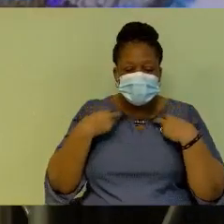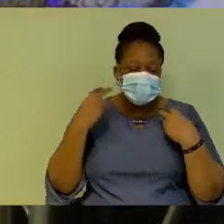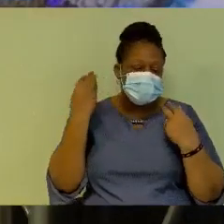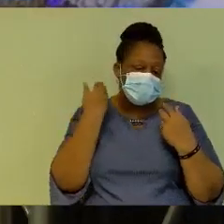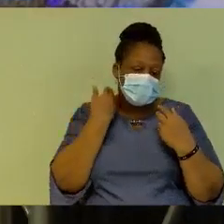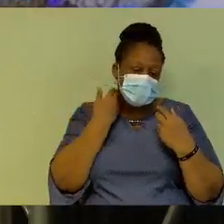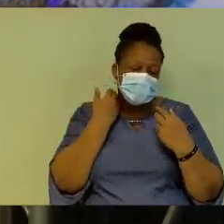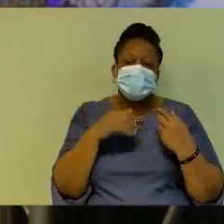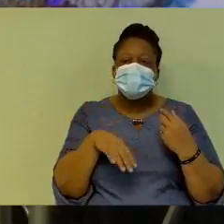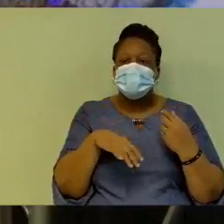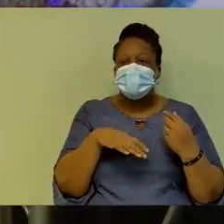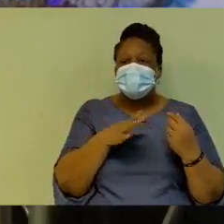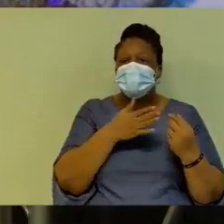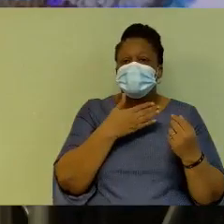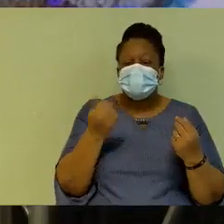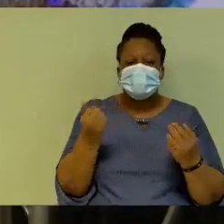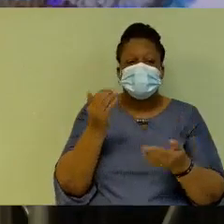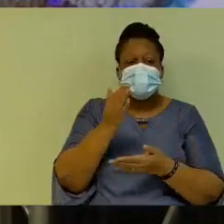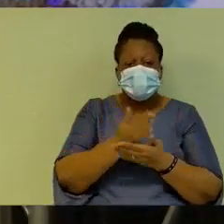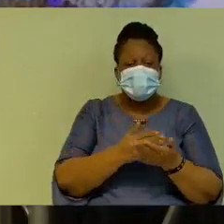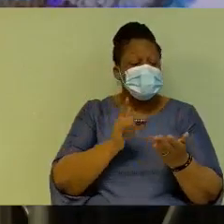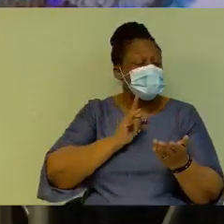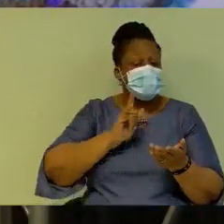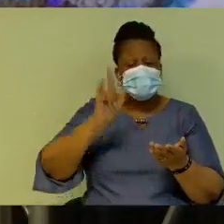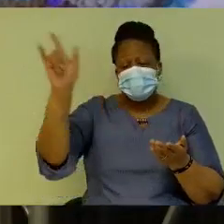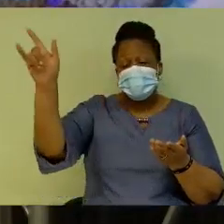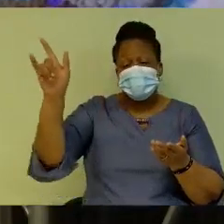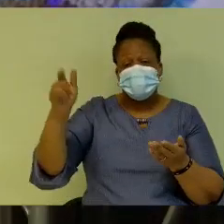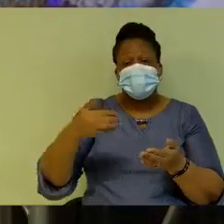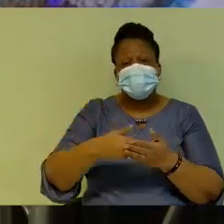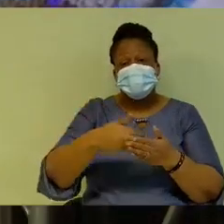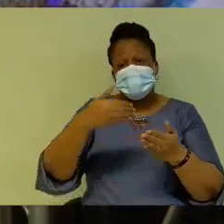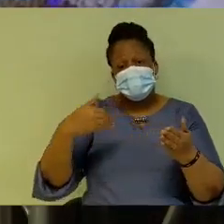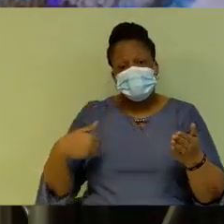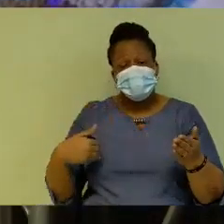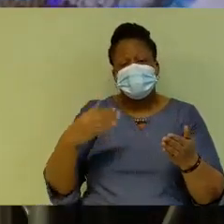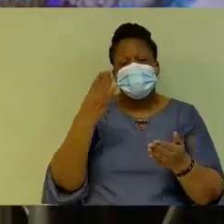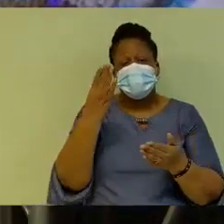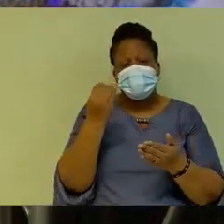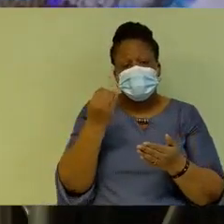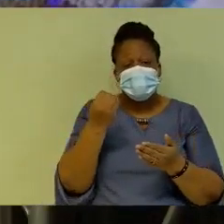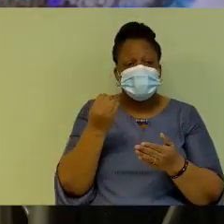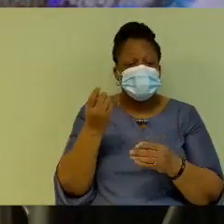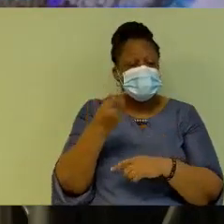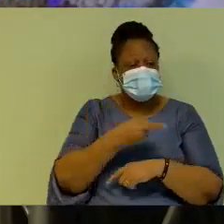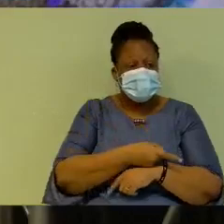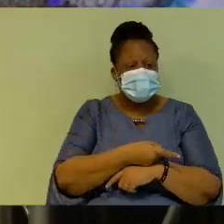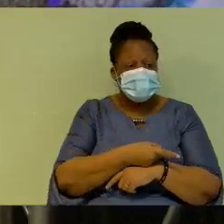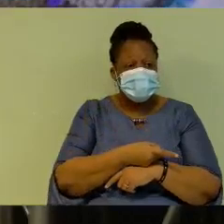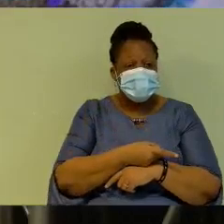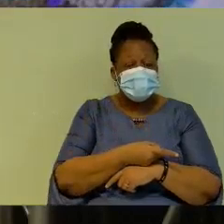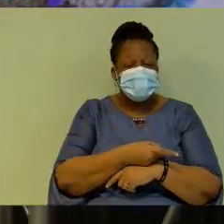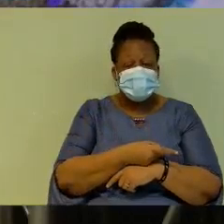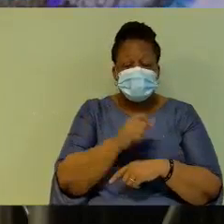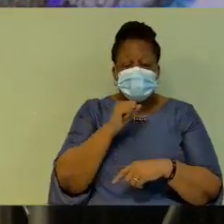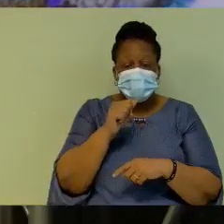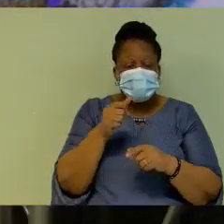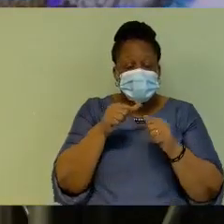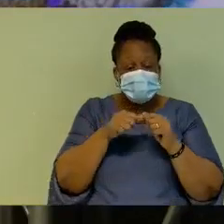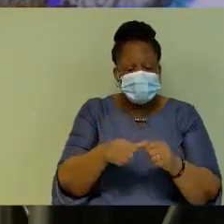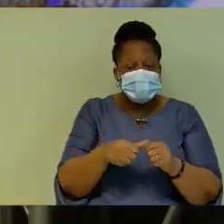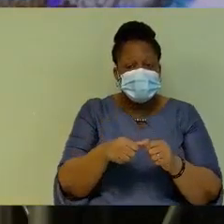some of them left and returned to their home country before even completing the 14 days quarantine.